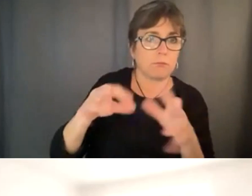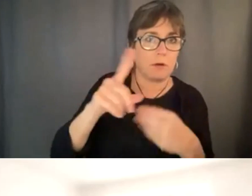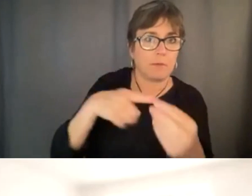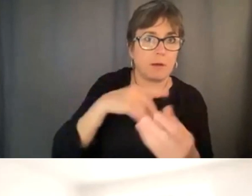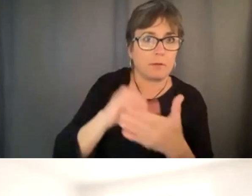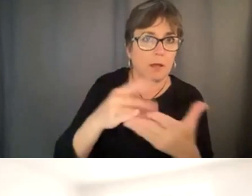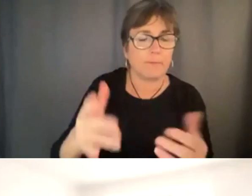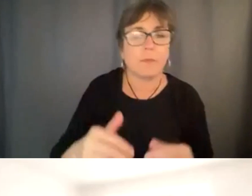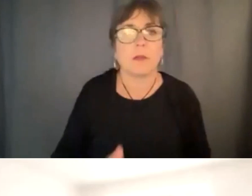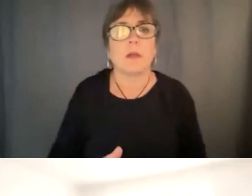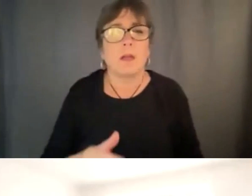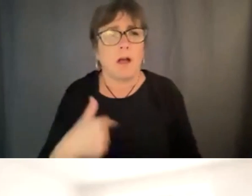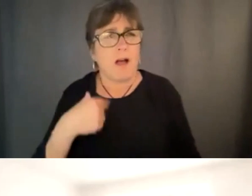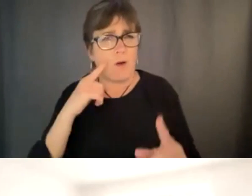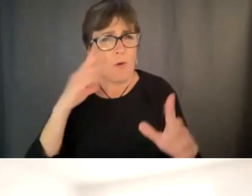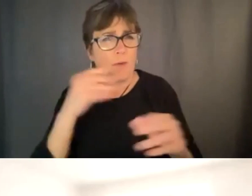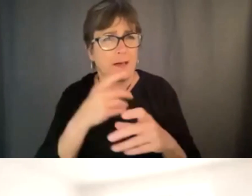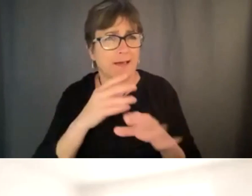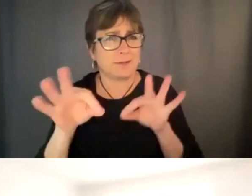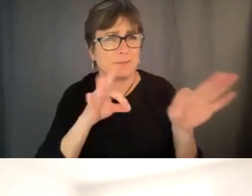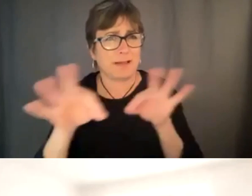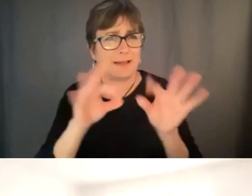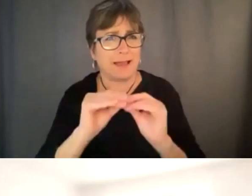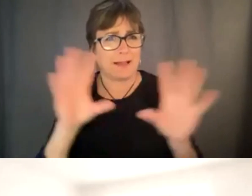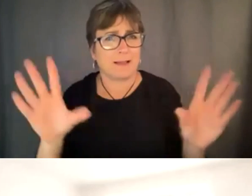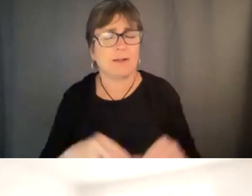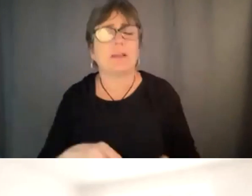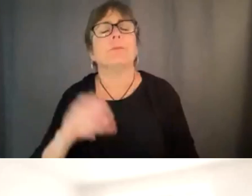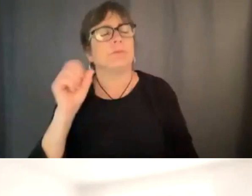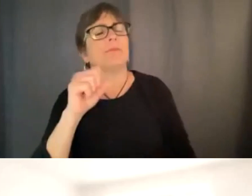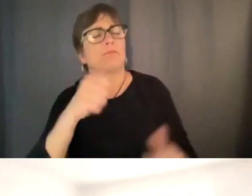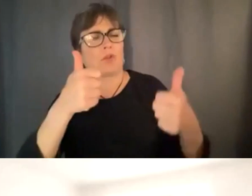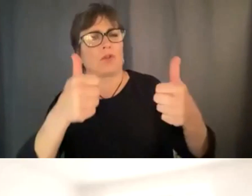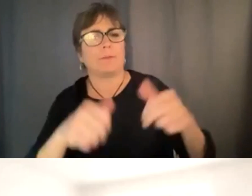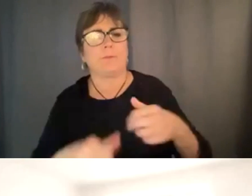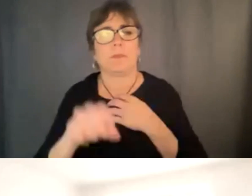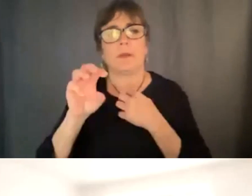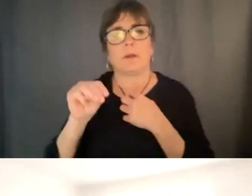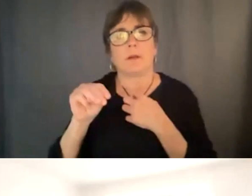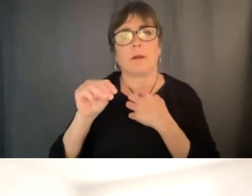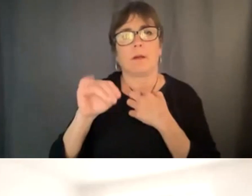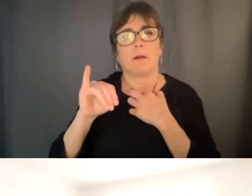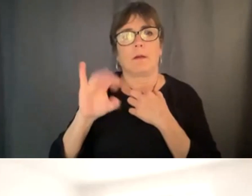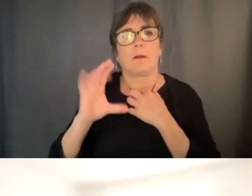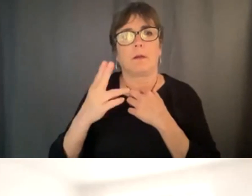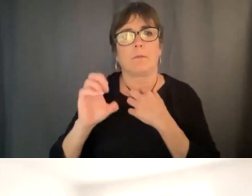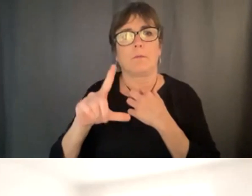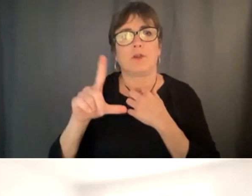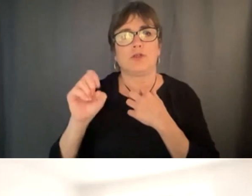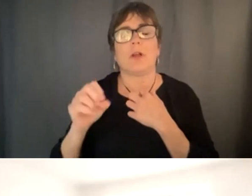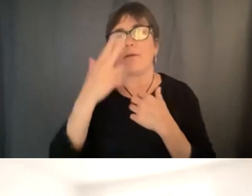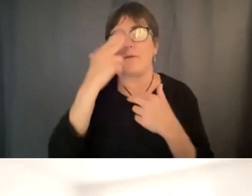But I hope I explained that right. Michelle, my friend, I see you. Yeah, so I have a funny story in that kind of context as a